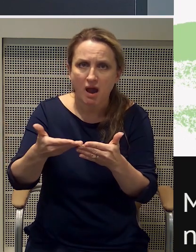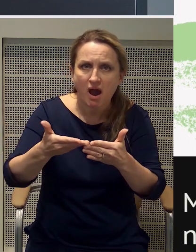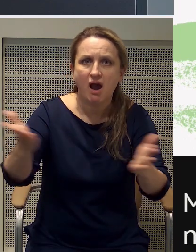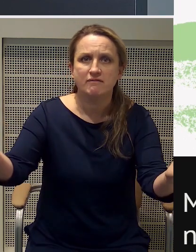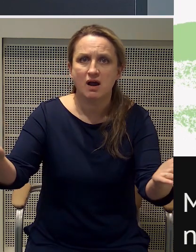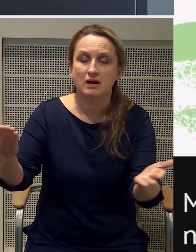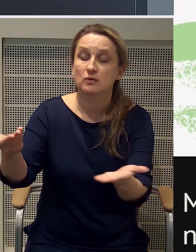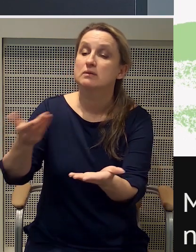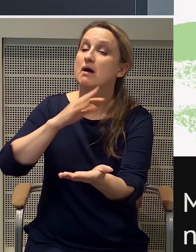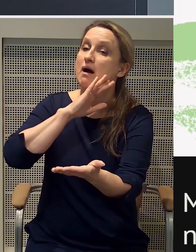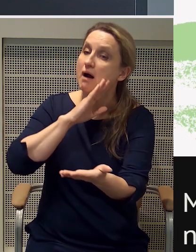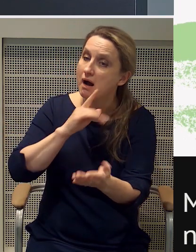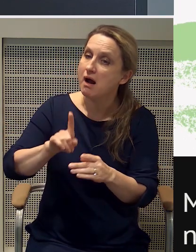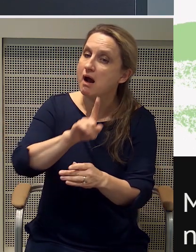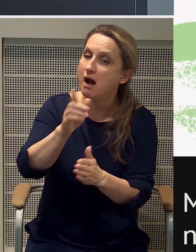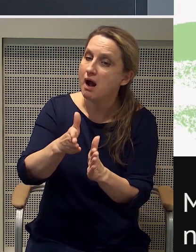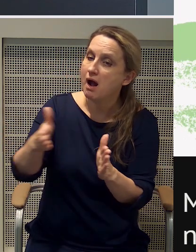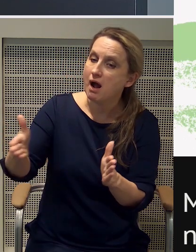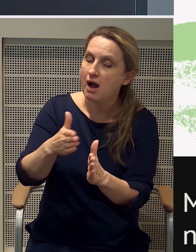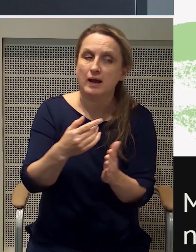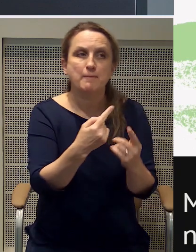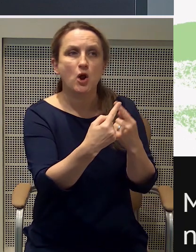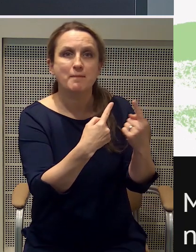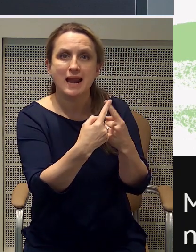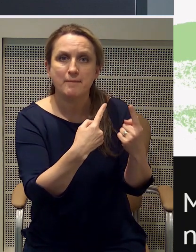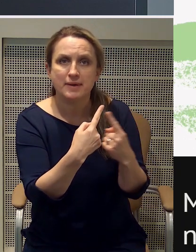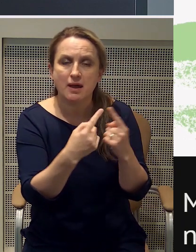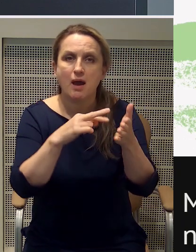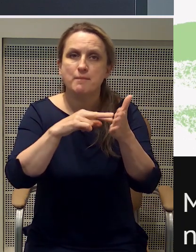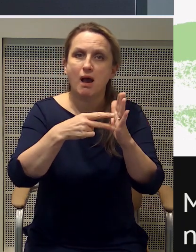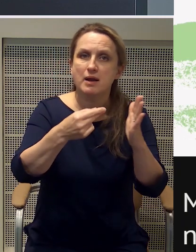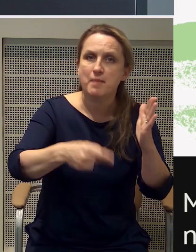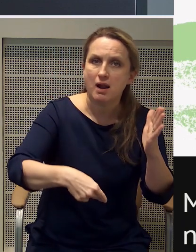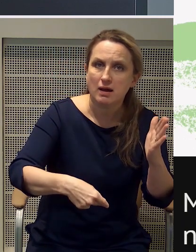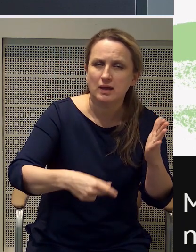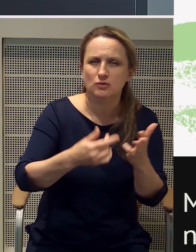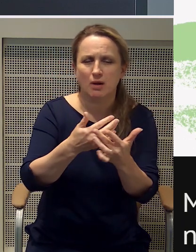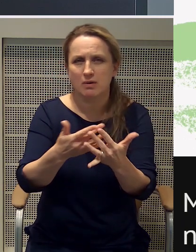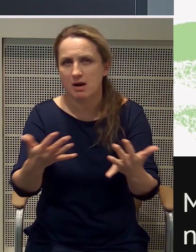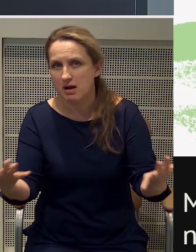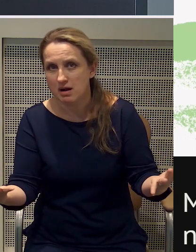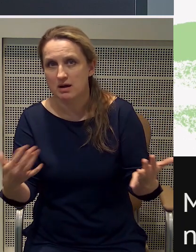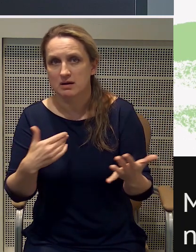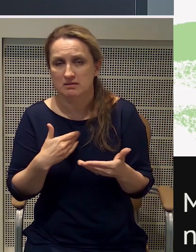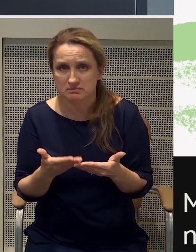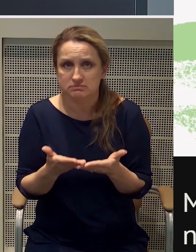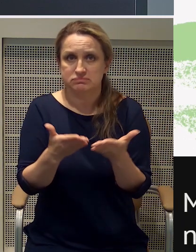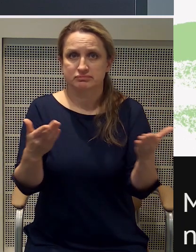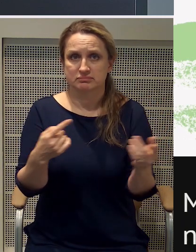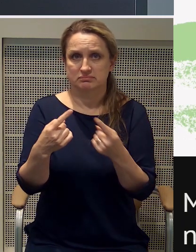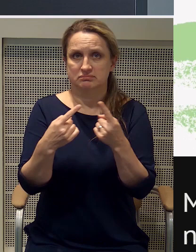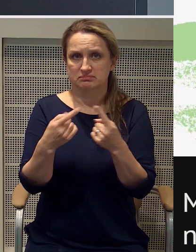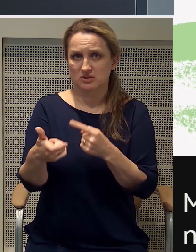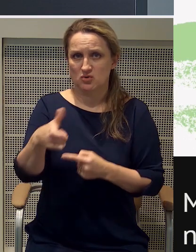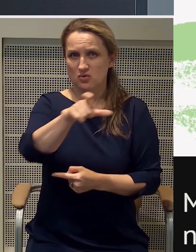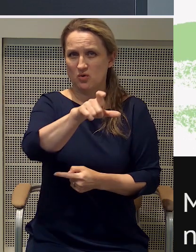about timelines to have information publicly available about the ongoing